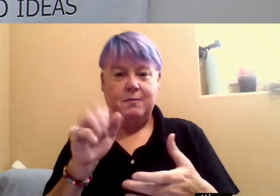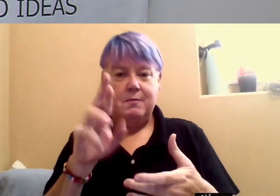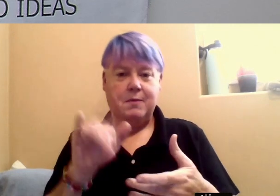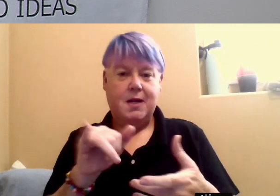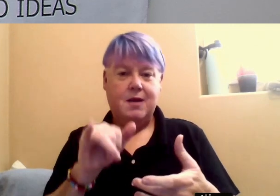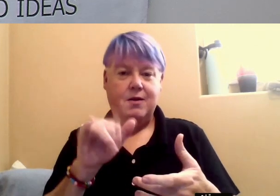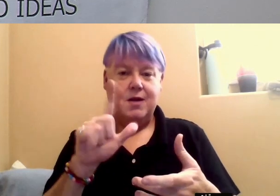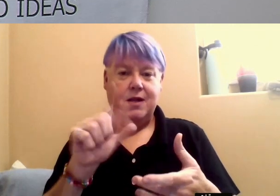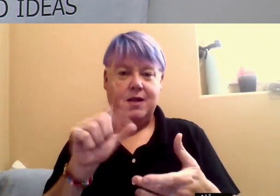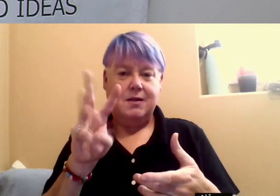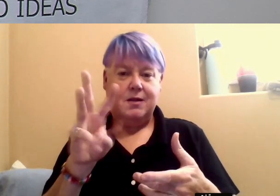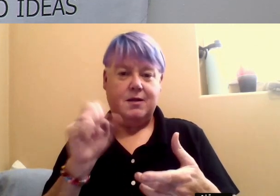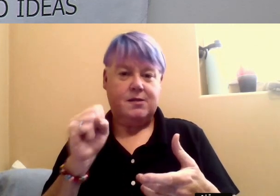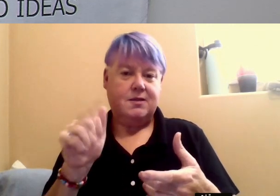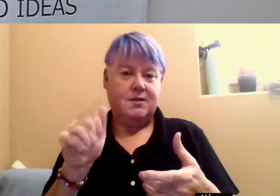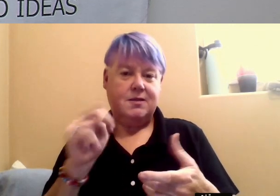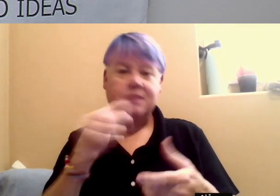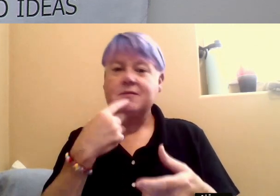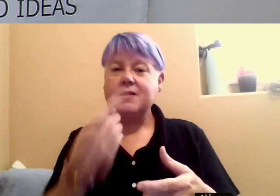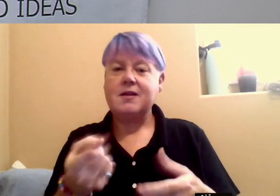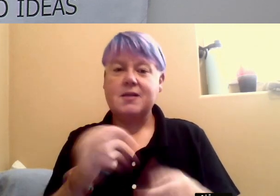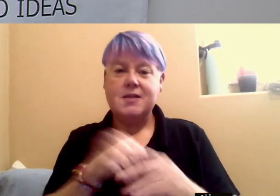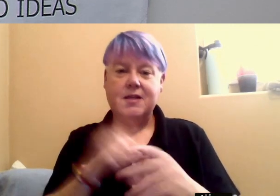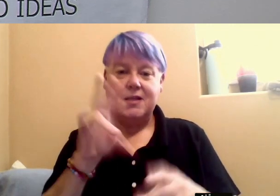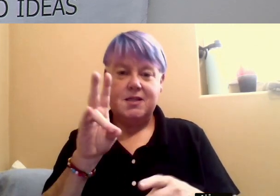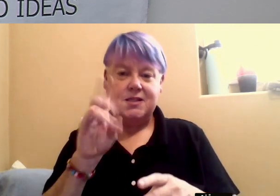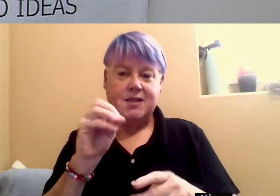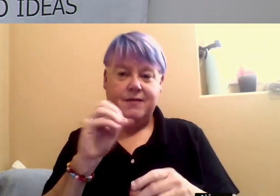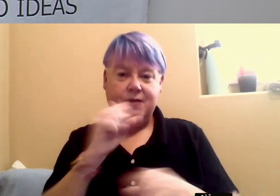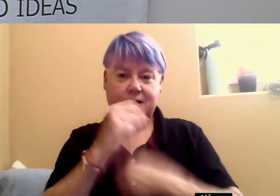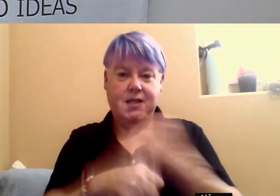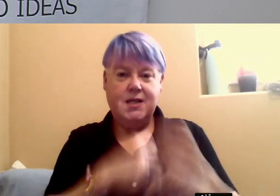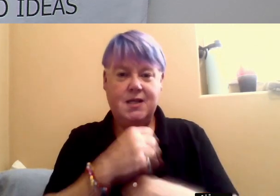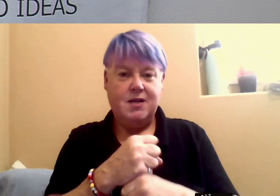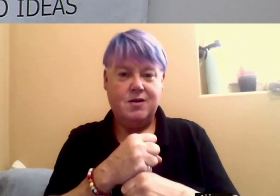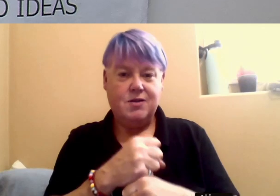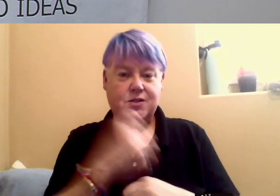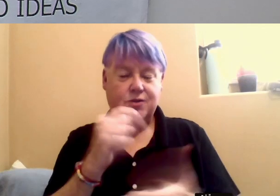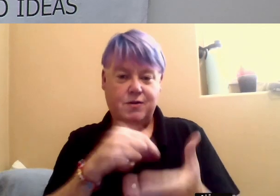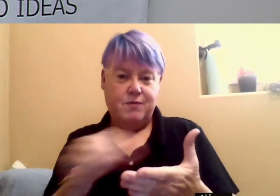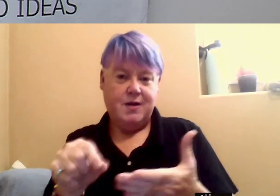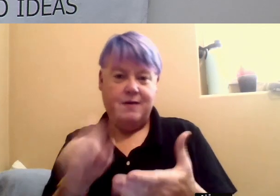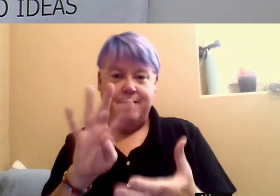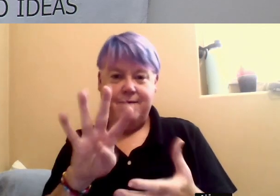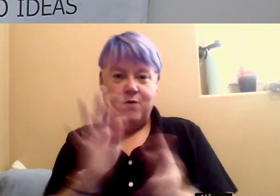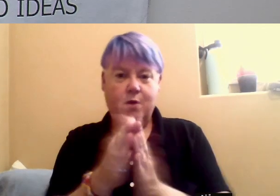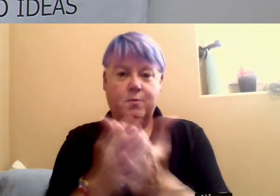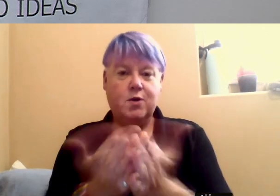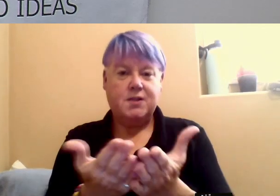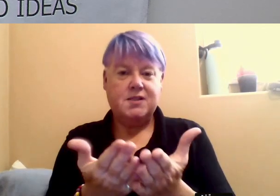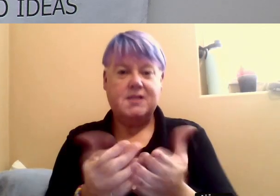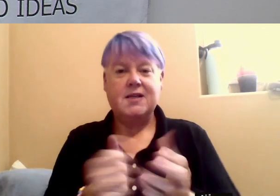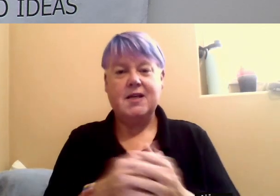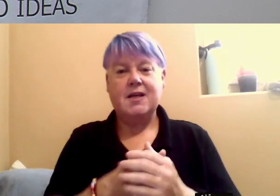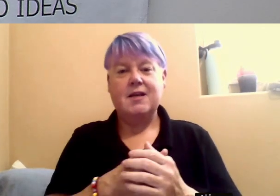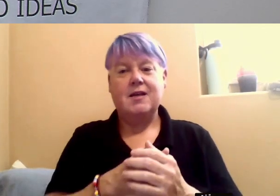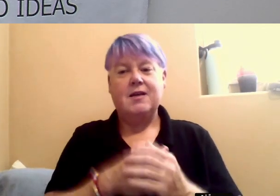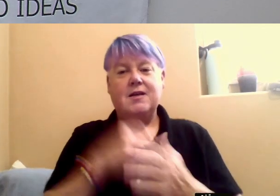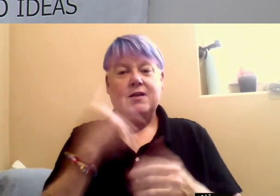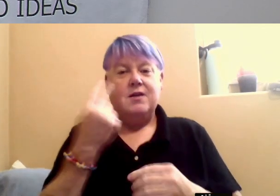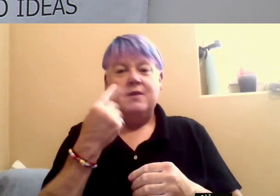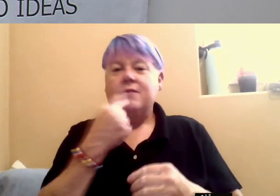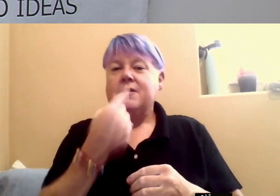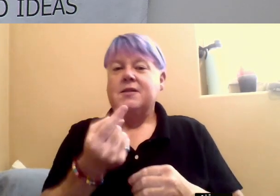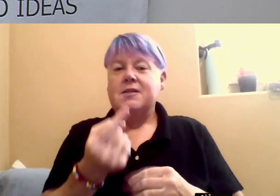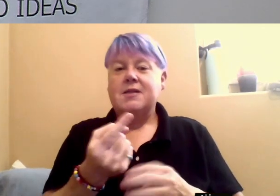ago, and she was telling us that in her 70 years, she's only written 4 books. And she always says that it's, quite